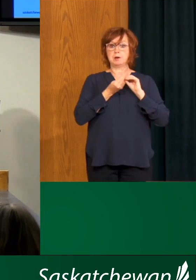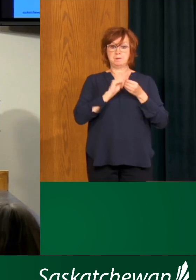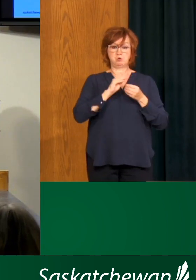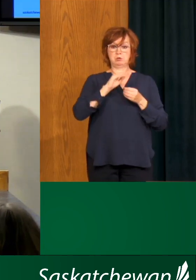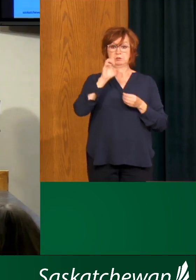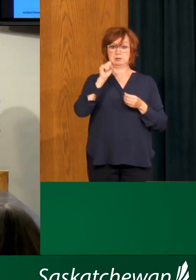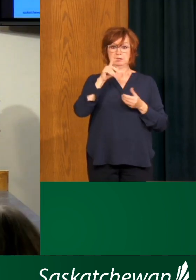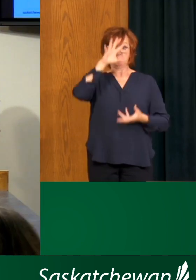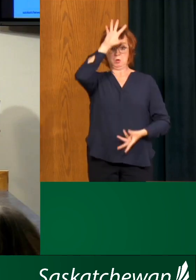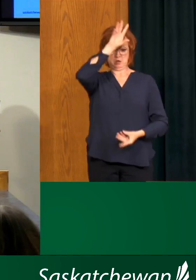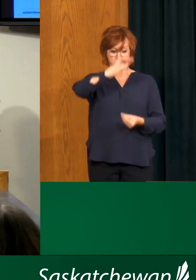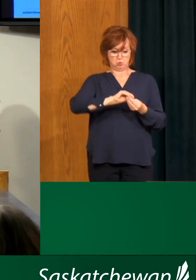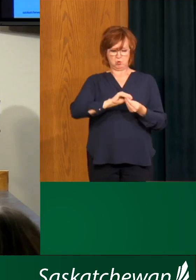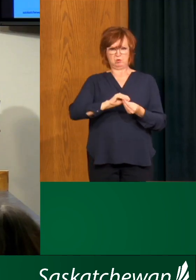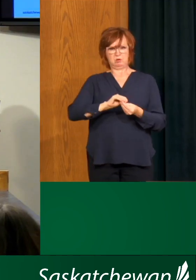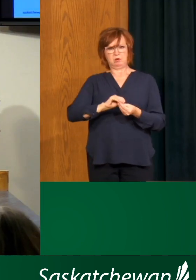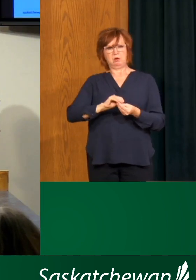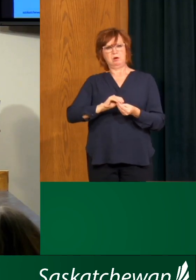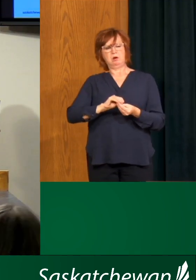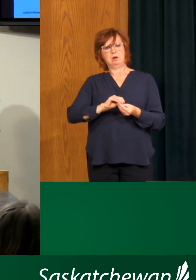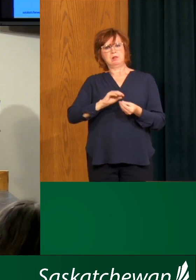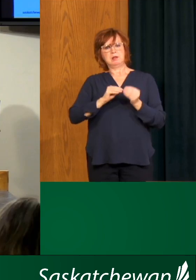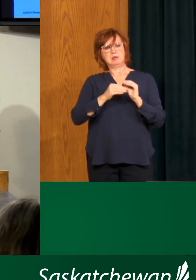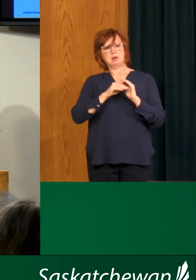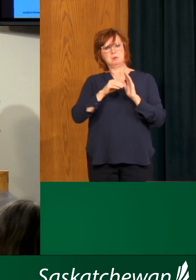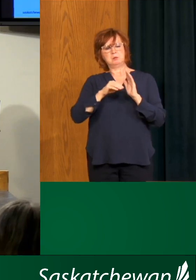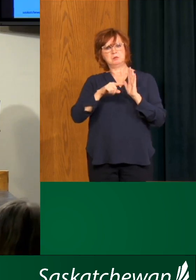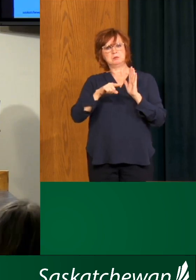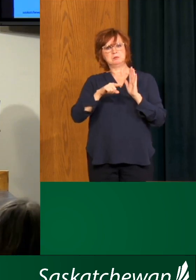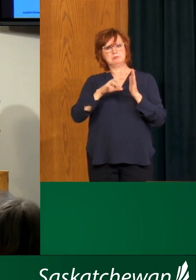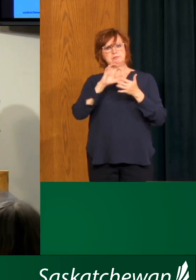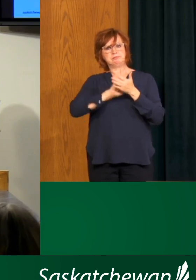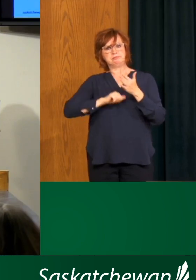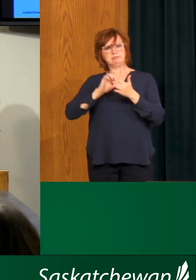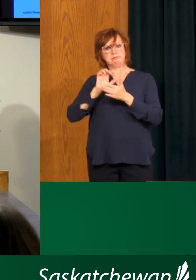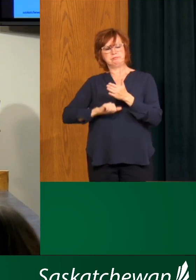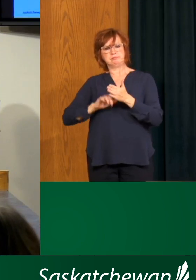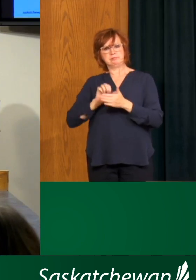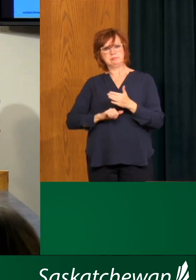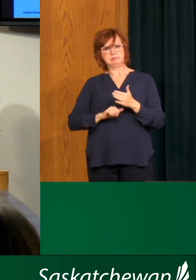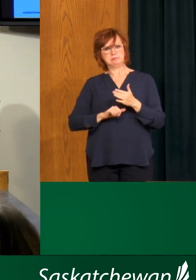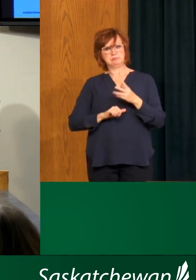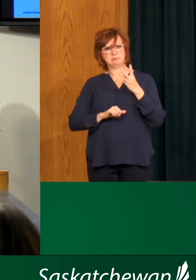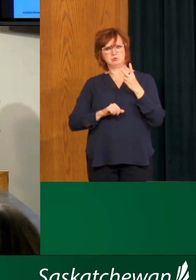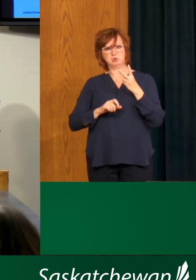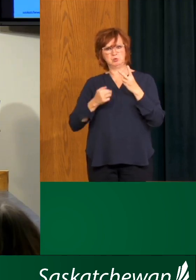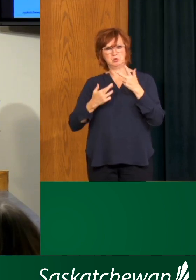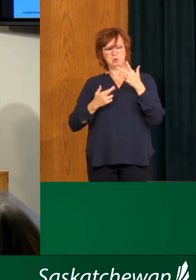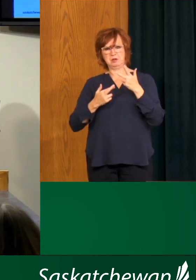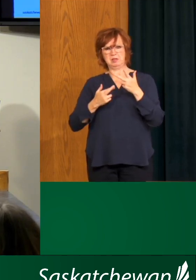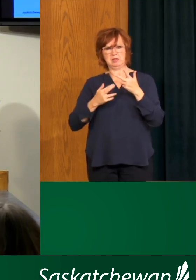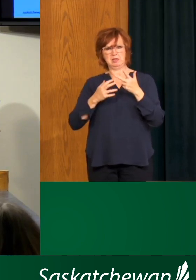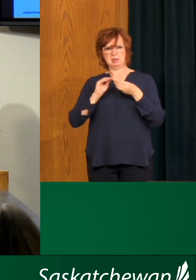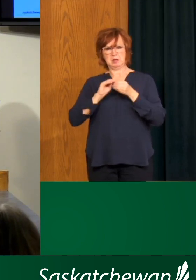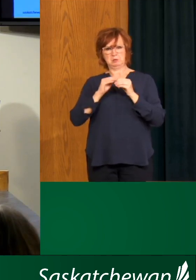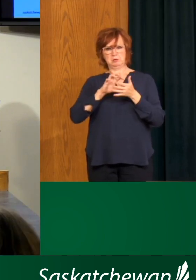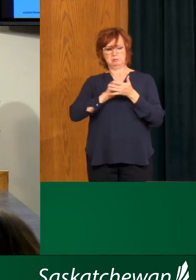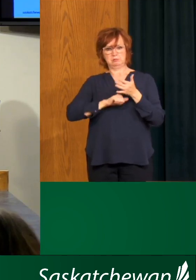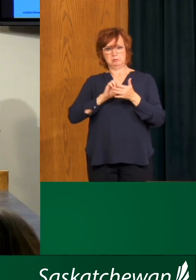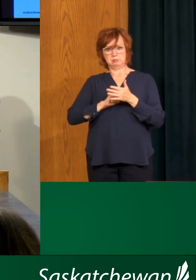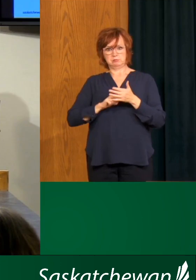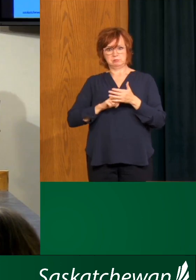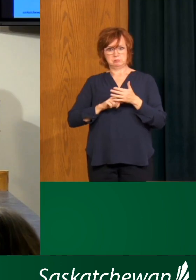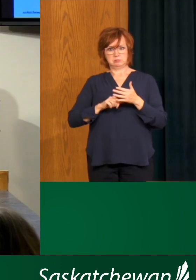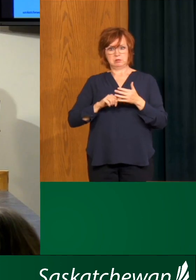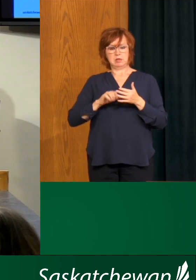from other provinces. Do we have some coming in that are Saskatchewan people who were found positive